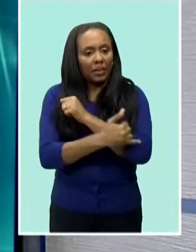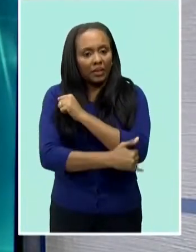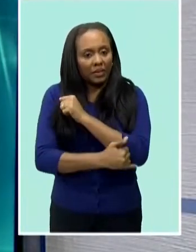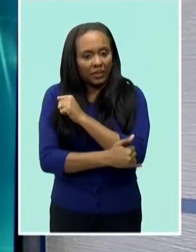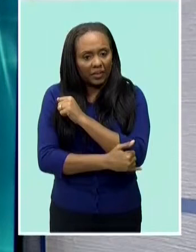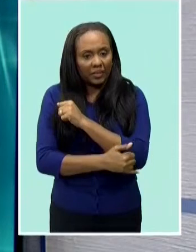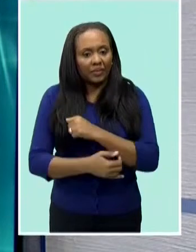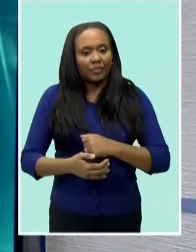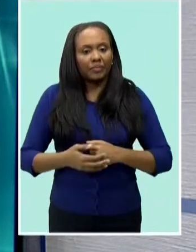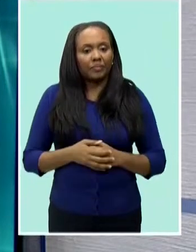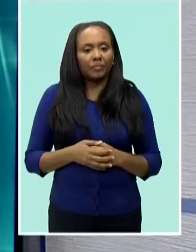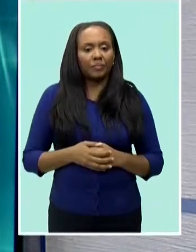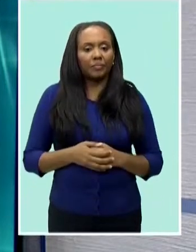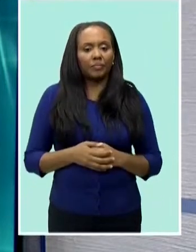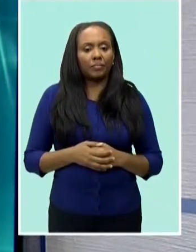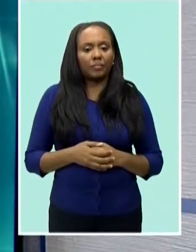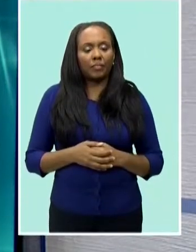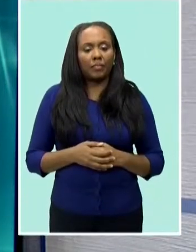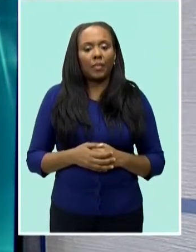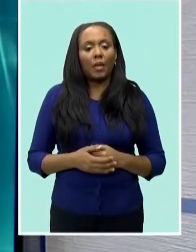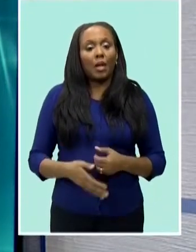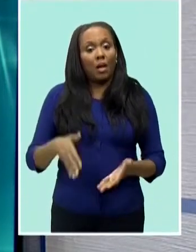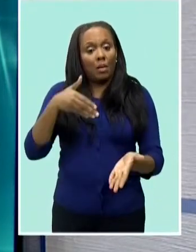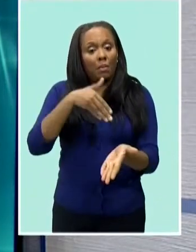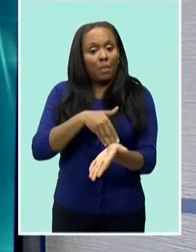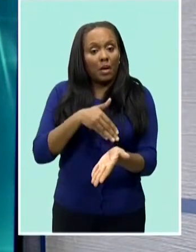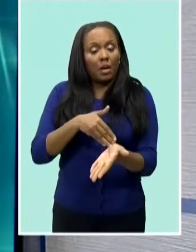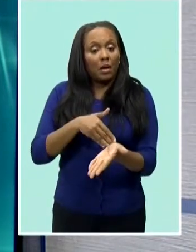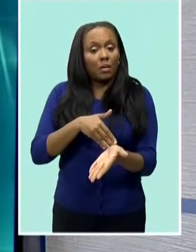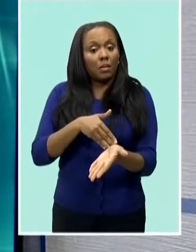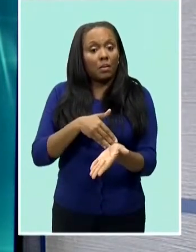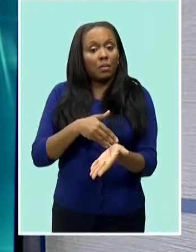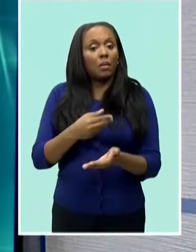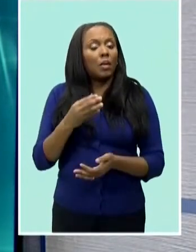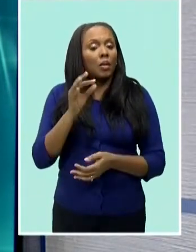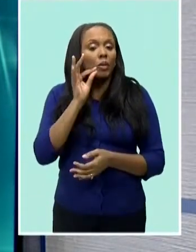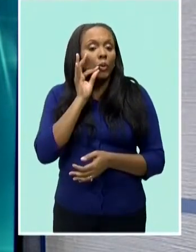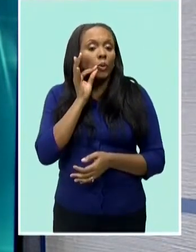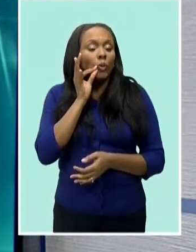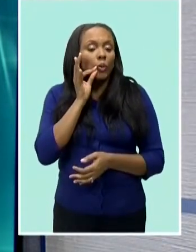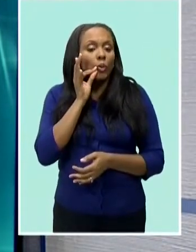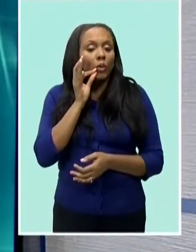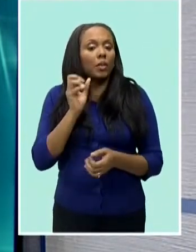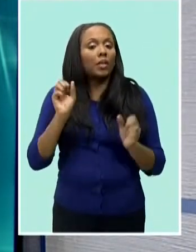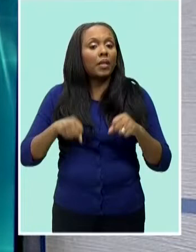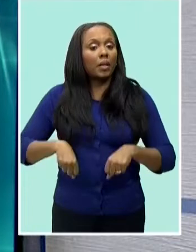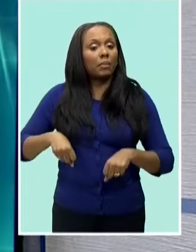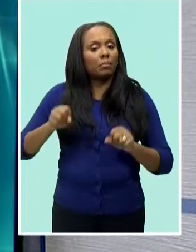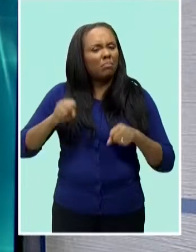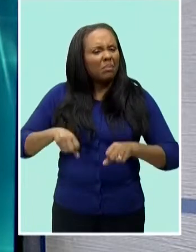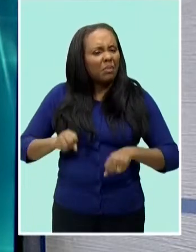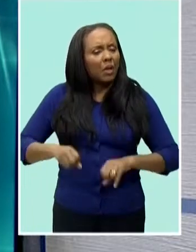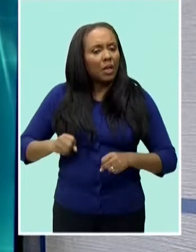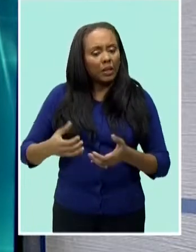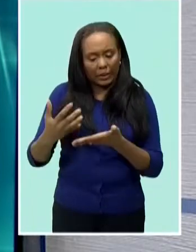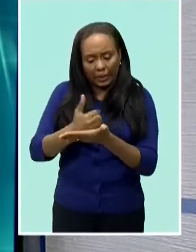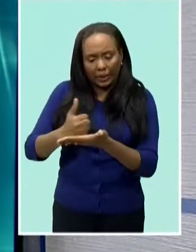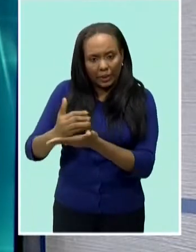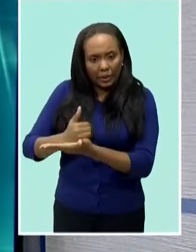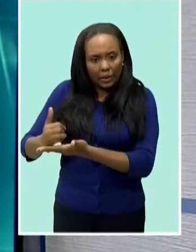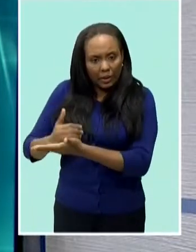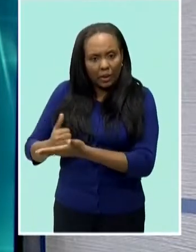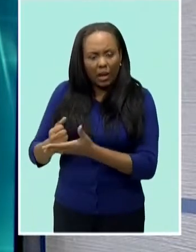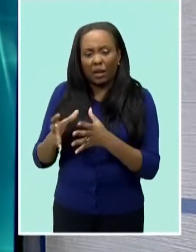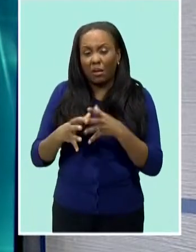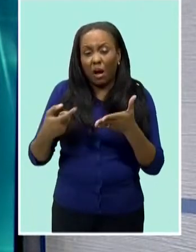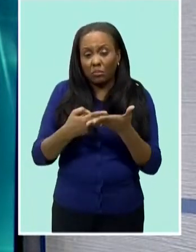zooming in on the growth of medical marijuana as a potential money-earning sector. The topic of medical marijuana has provoked